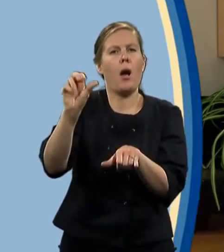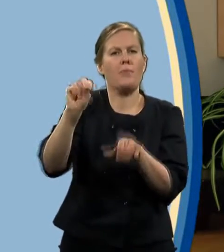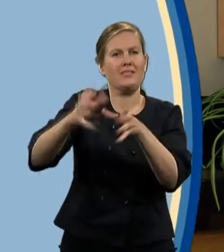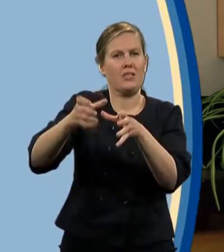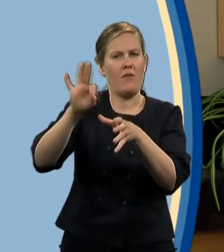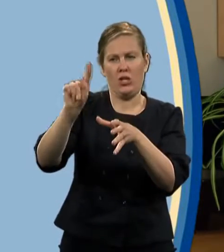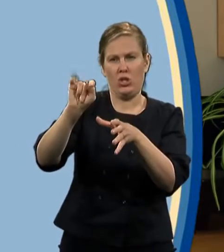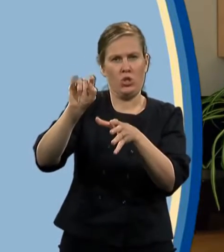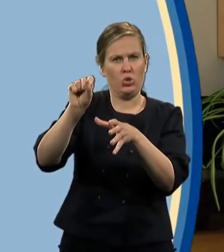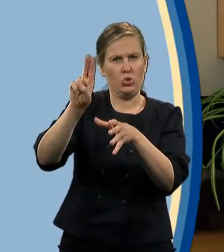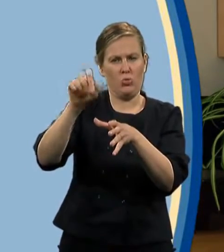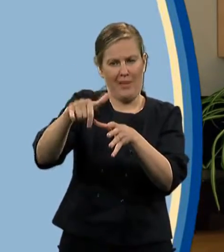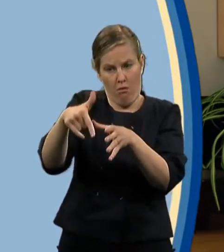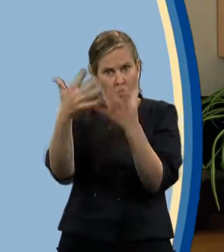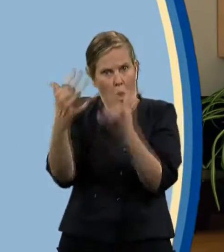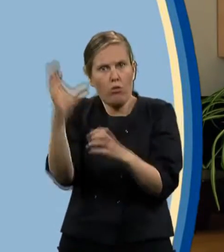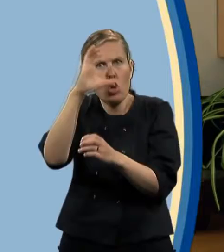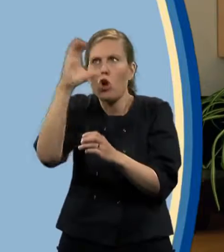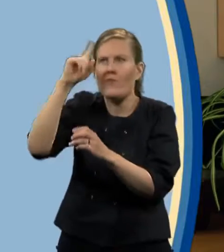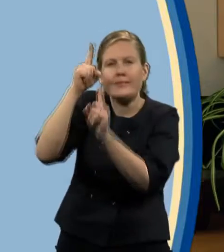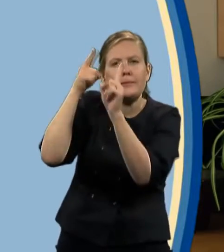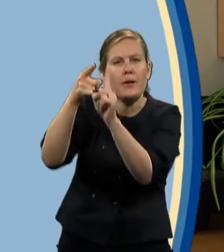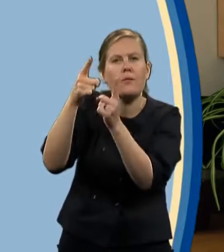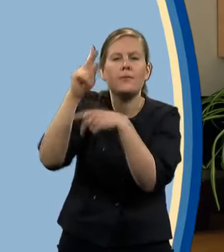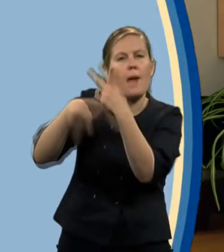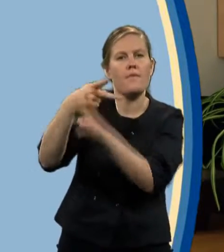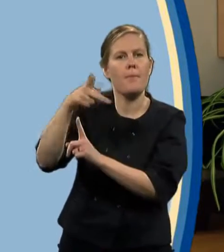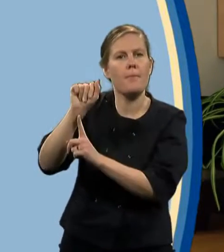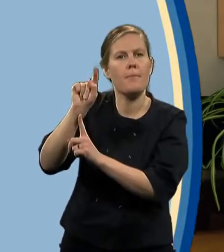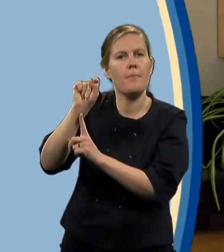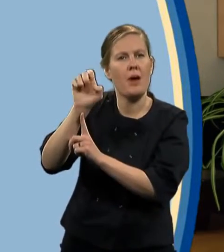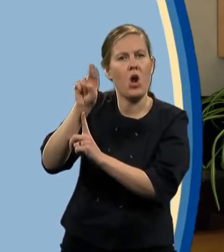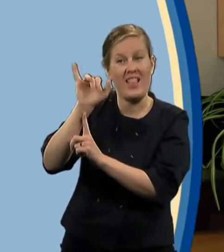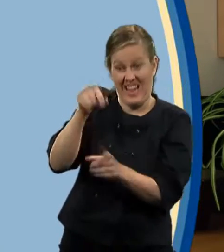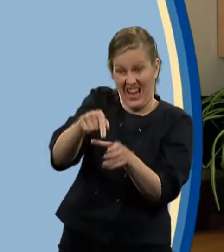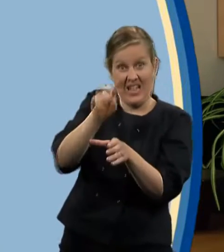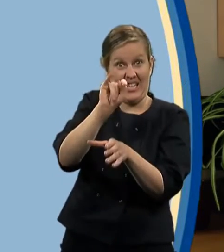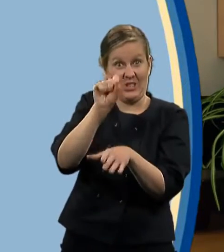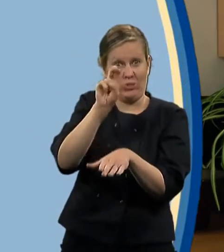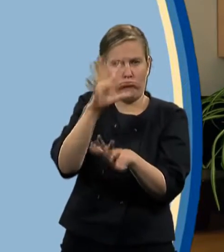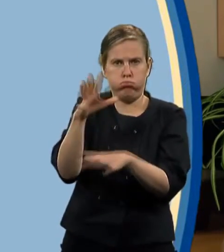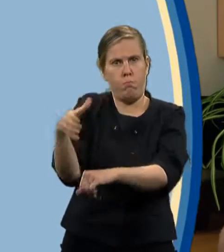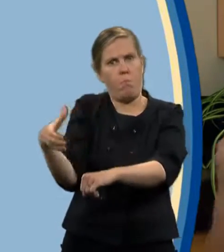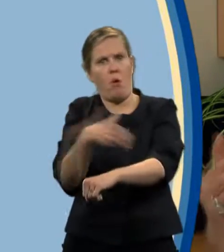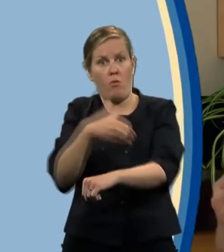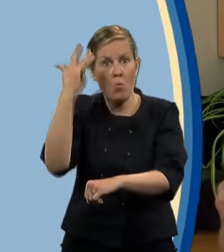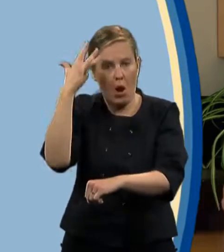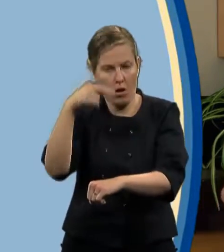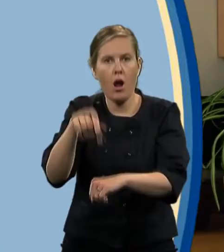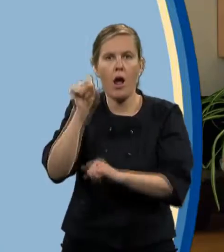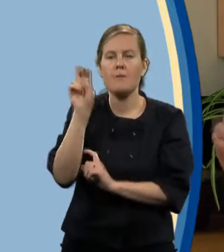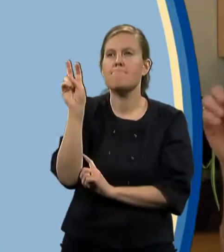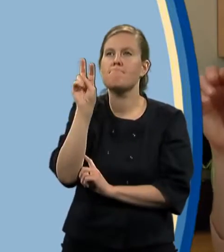tissue that wants a certain type of pattern. In fact, it's so powerful, this tissue, that it could